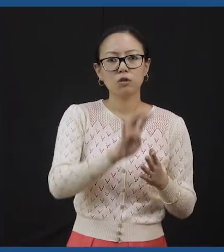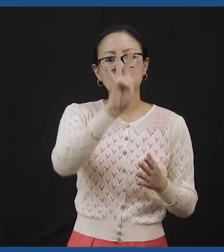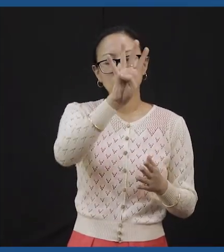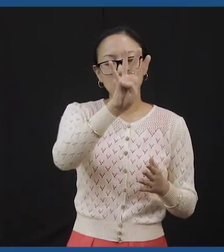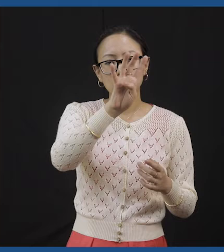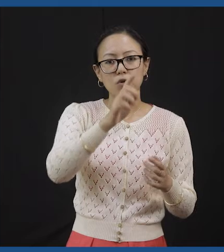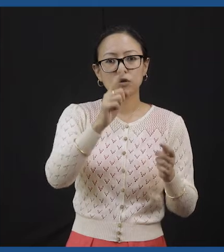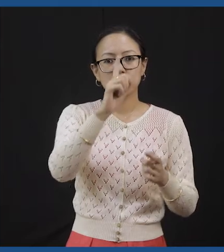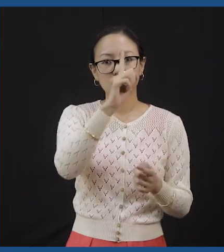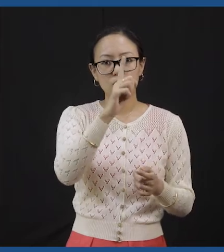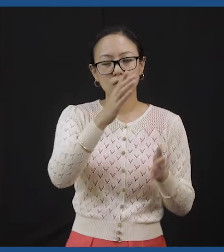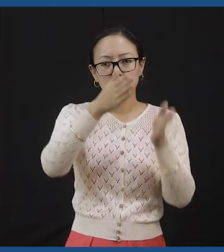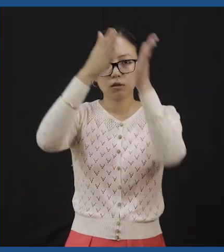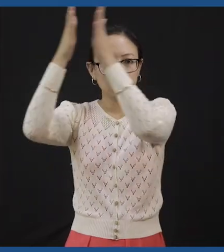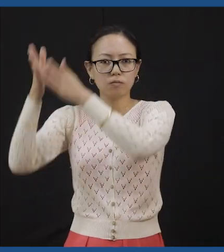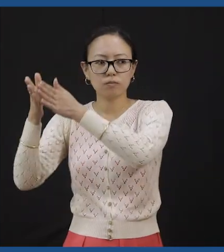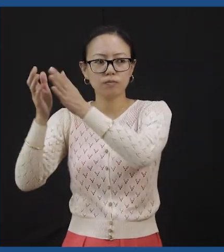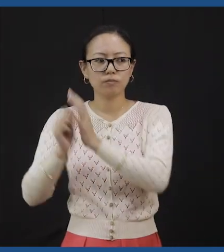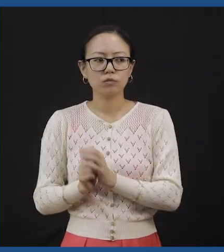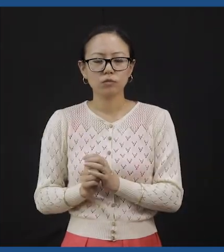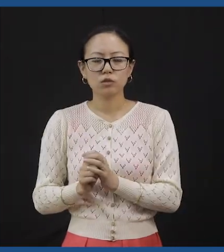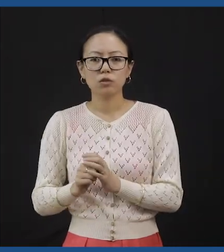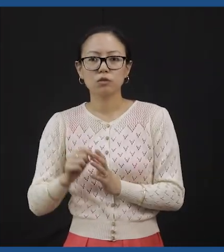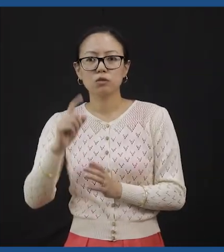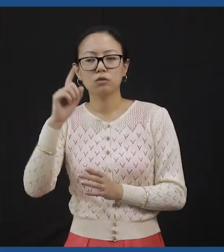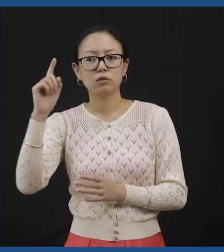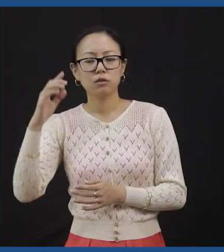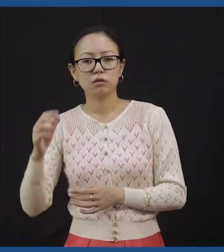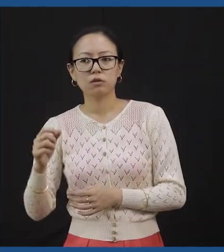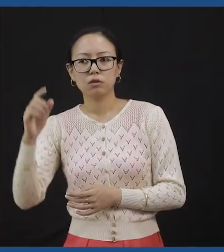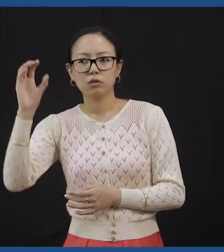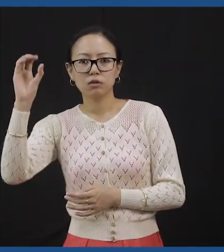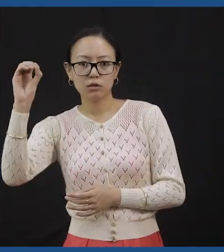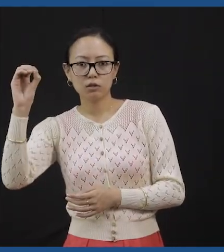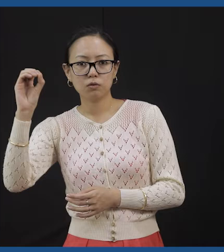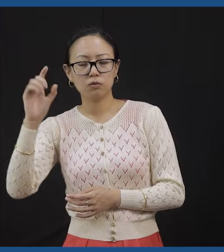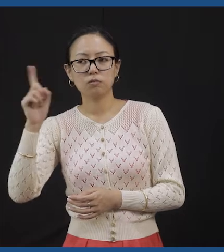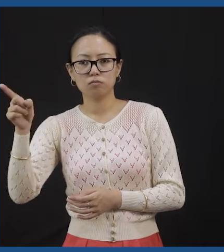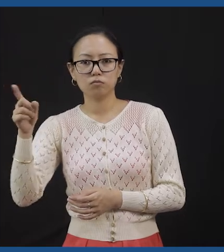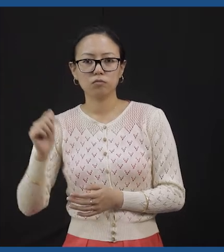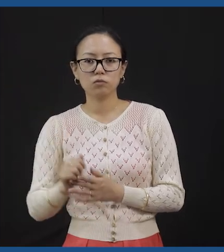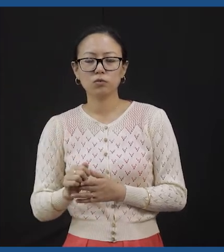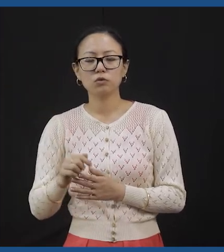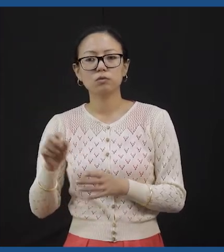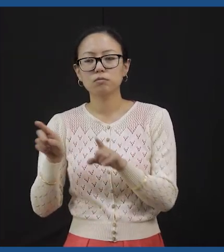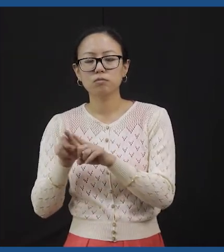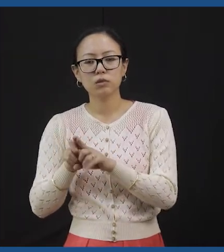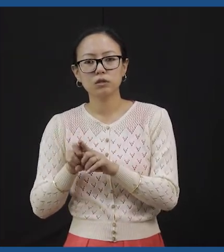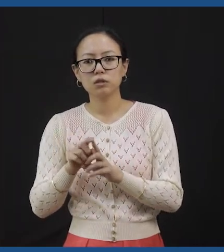makes it 10 ones. Now you can subtract since the number at the top is